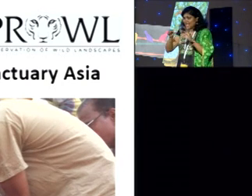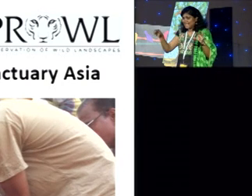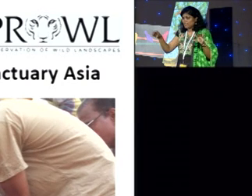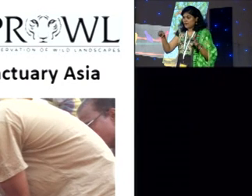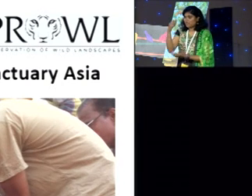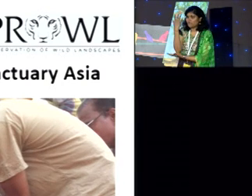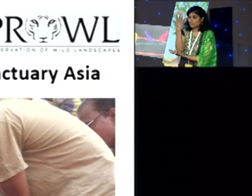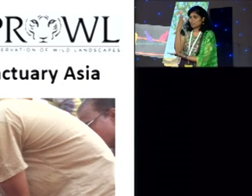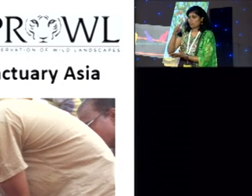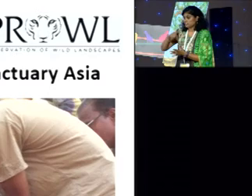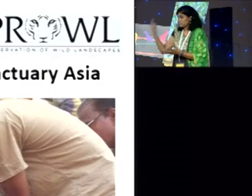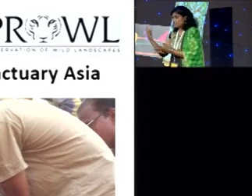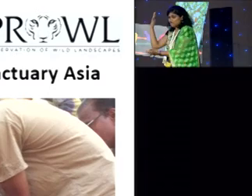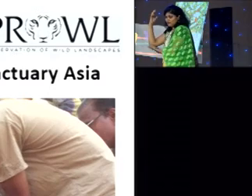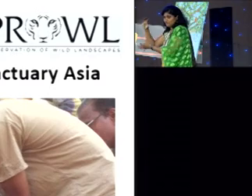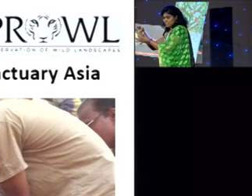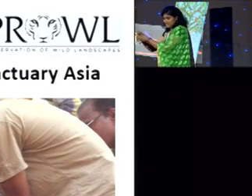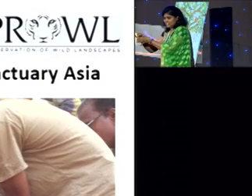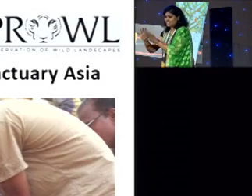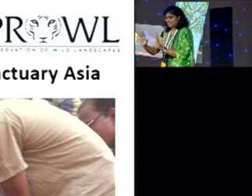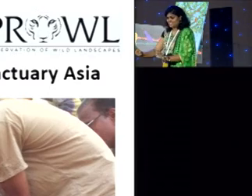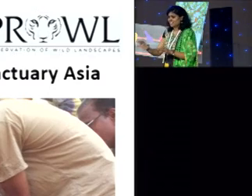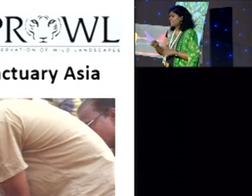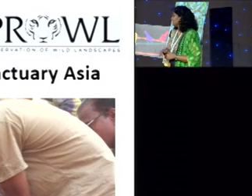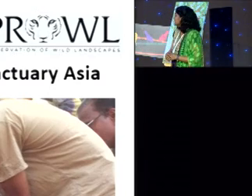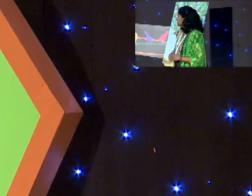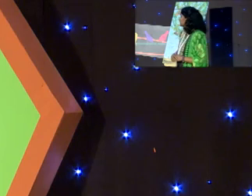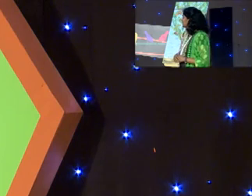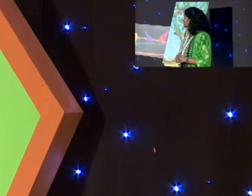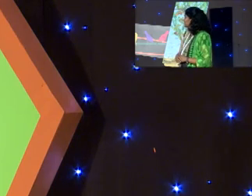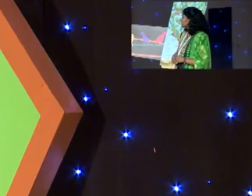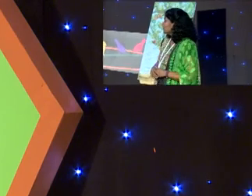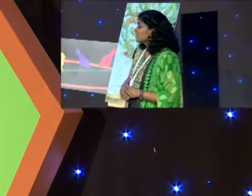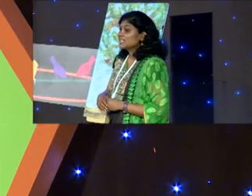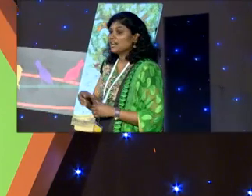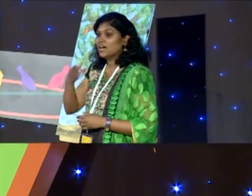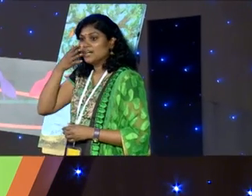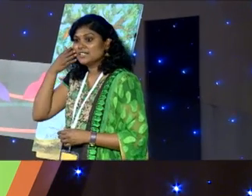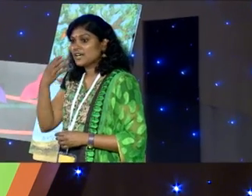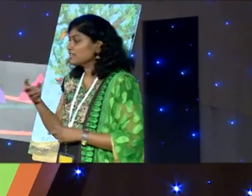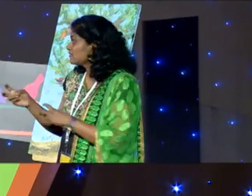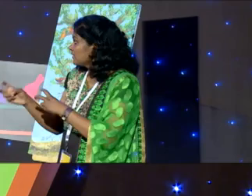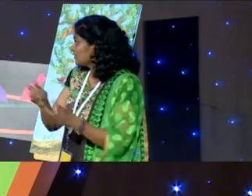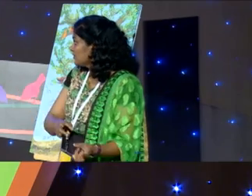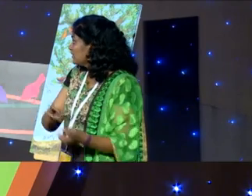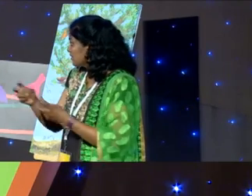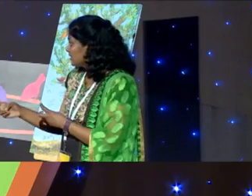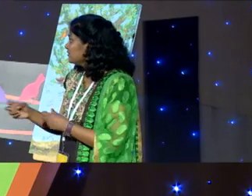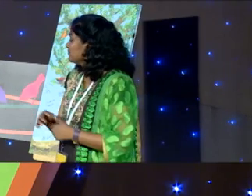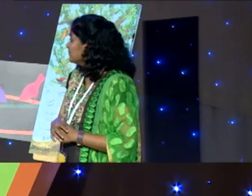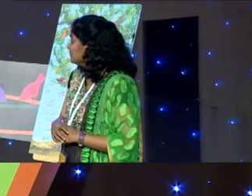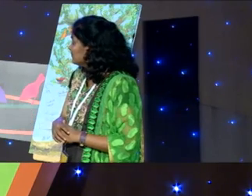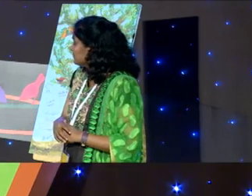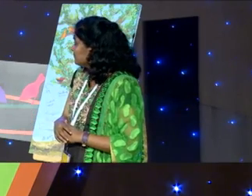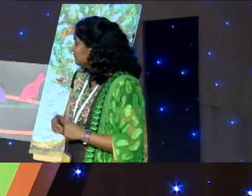Kanhagarh Wildlife Sanctuary is a very important corridor for movement of tigers between Maharashtra and Madhya Pradesh.